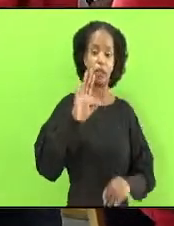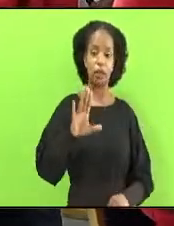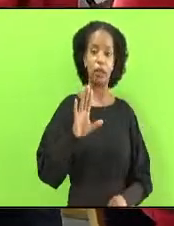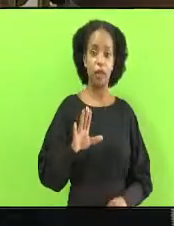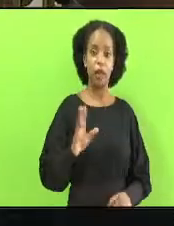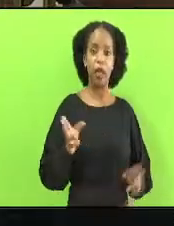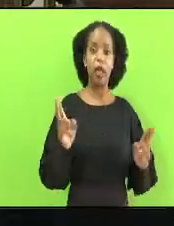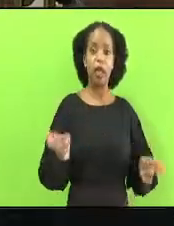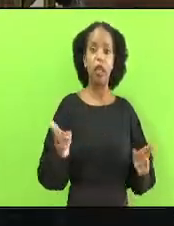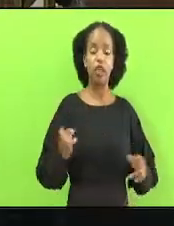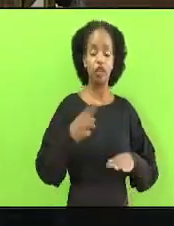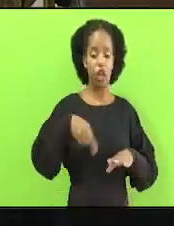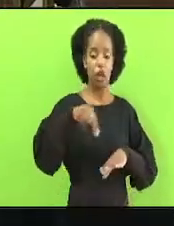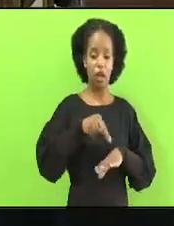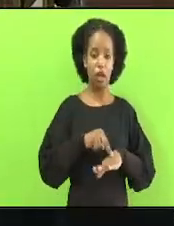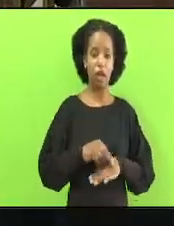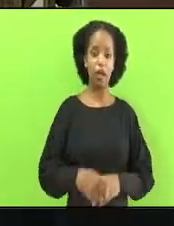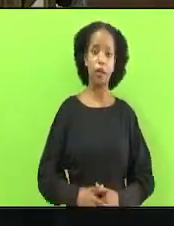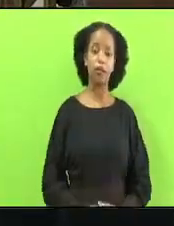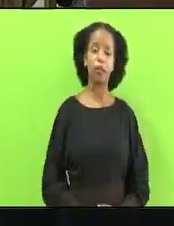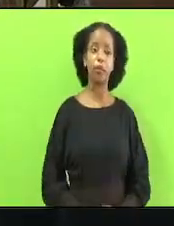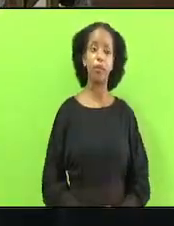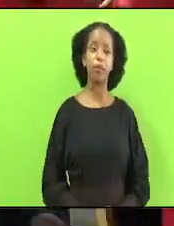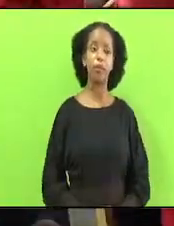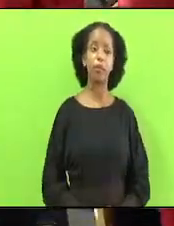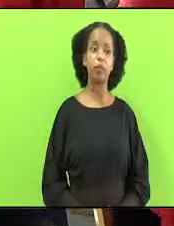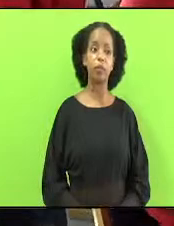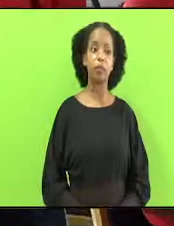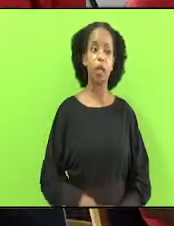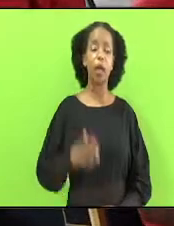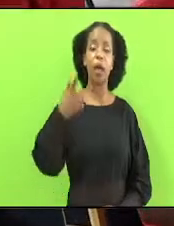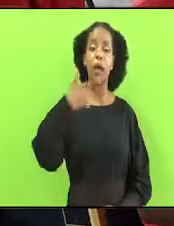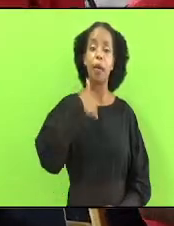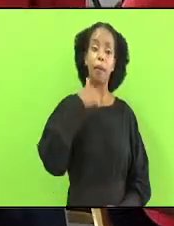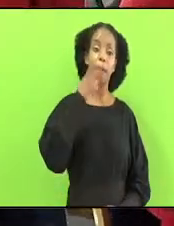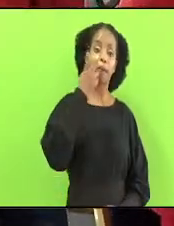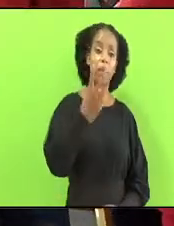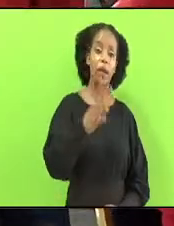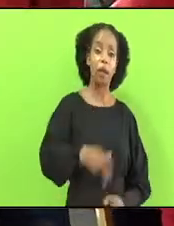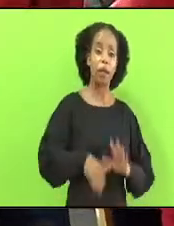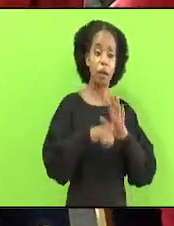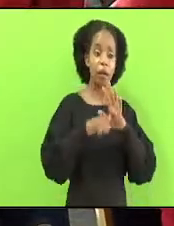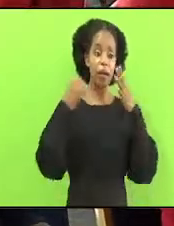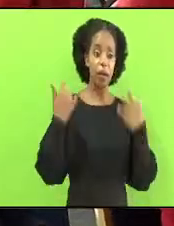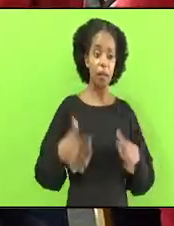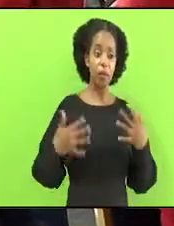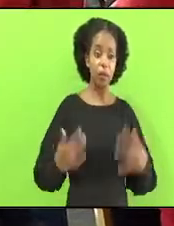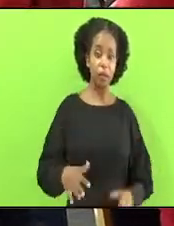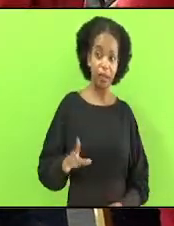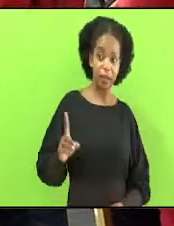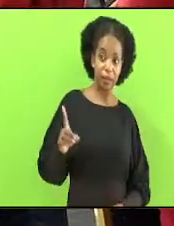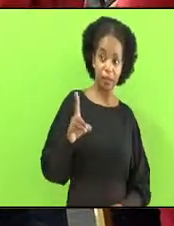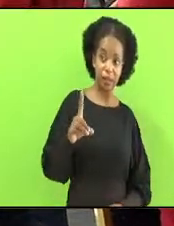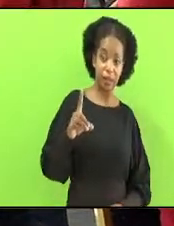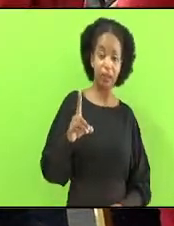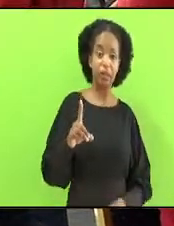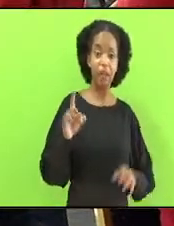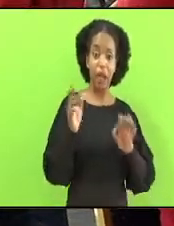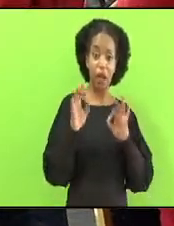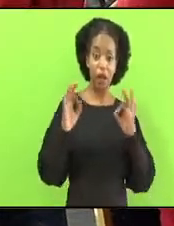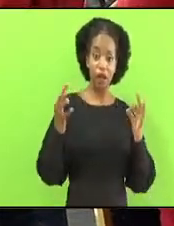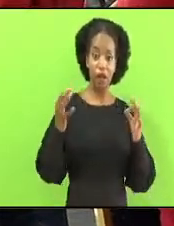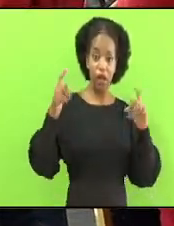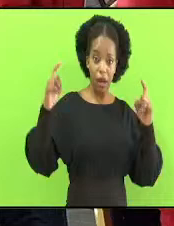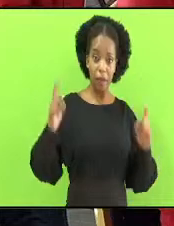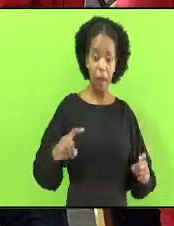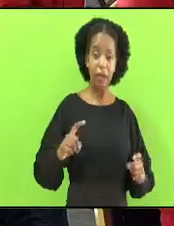affects nature, which impacts on nature. So ne go le botlhokwa gore di local forum di implement di bylaws. It is